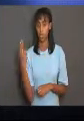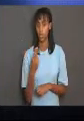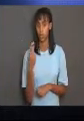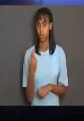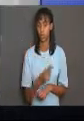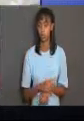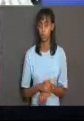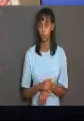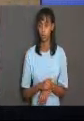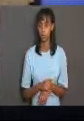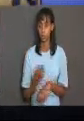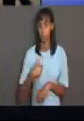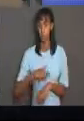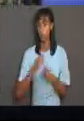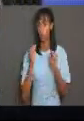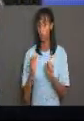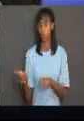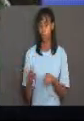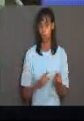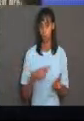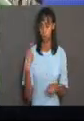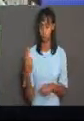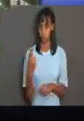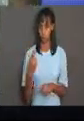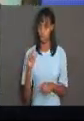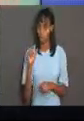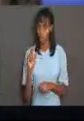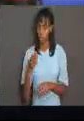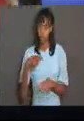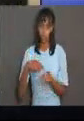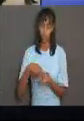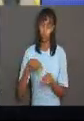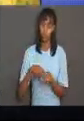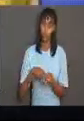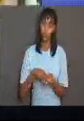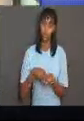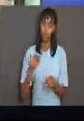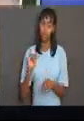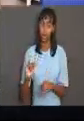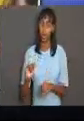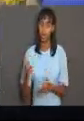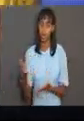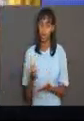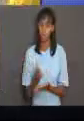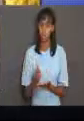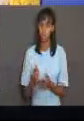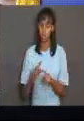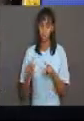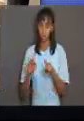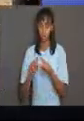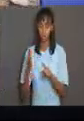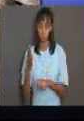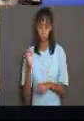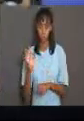use. We can also use less fossil fuels by taking alternate